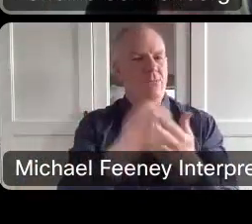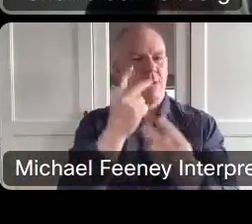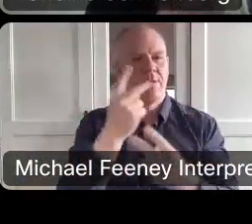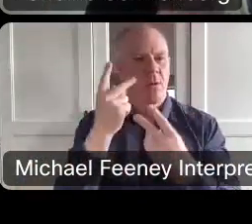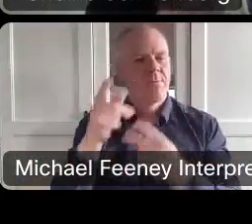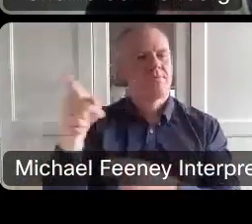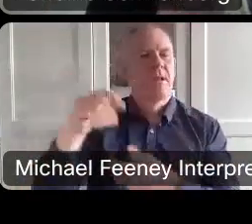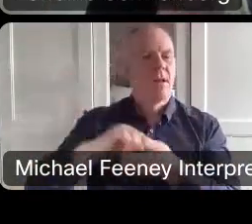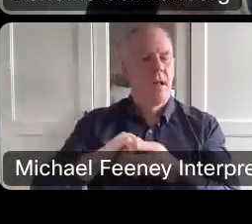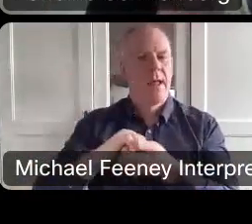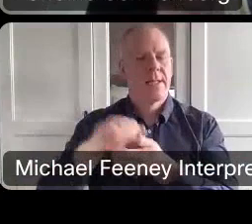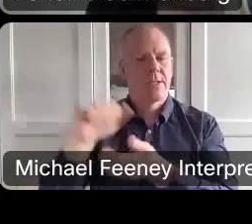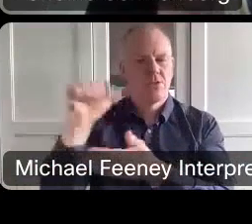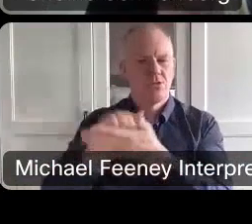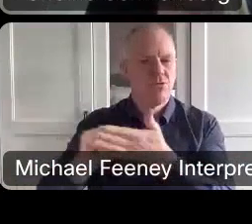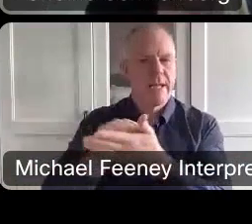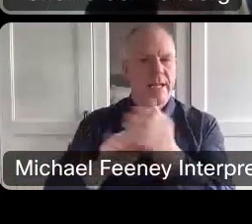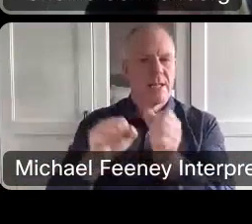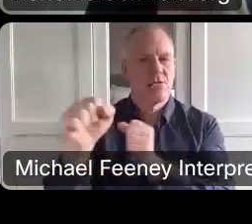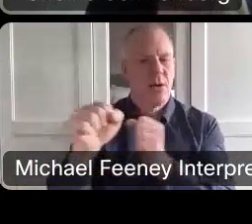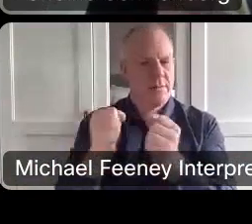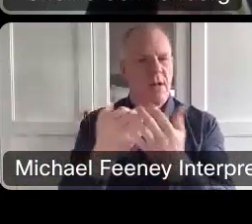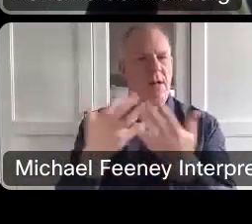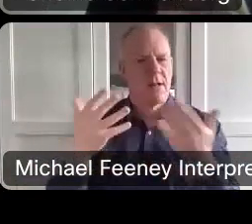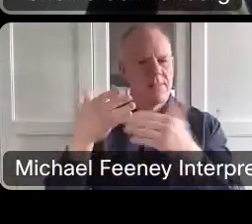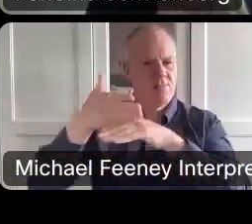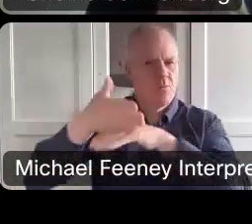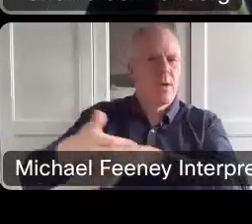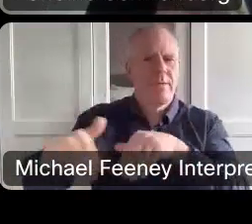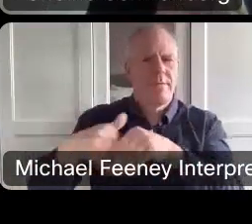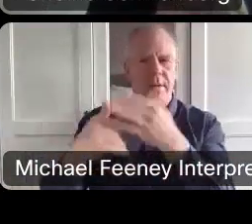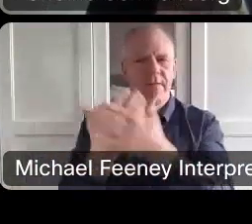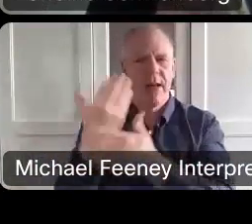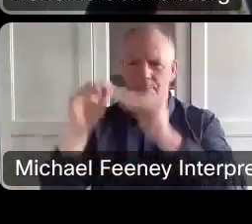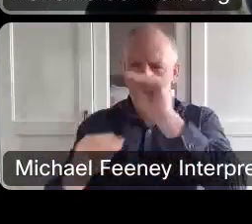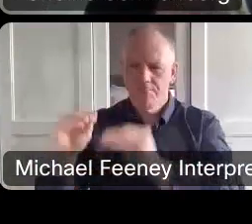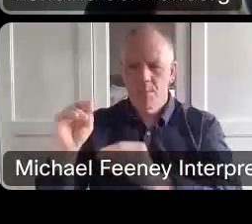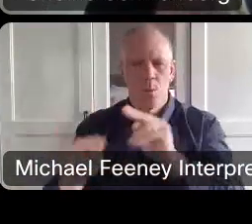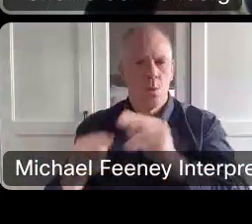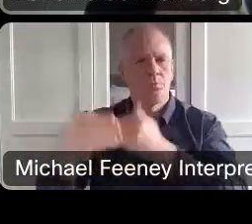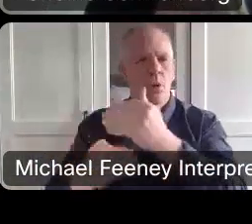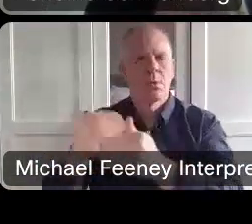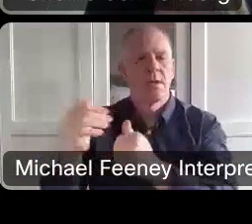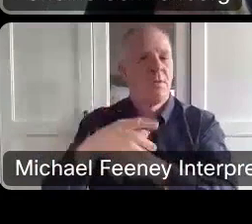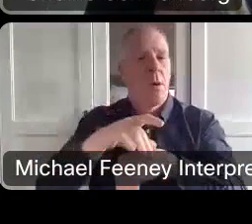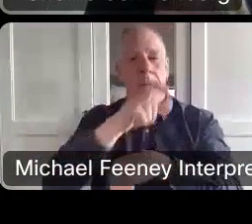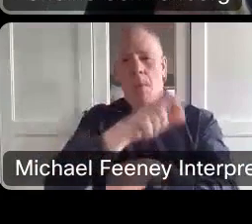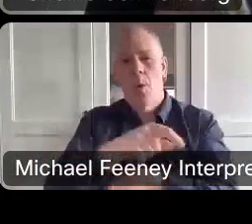screening services have done quite a bit of work in terms of developing processes where a patient who might have